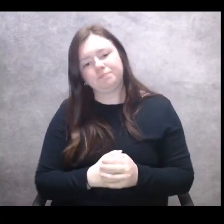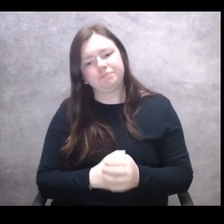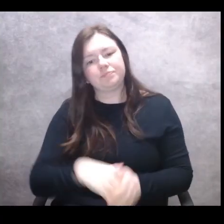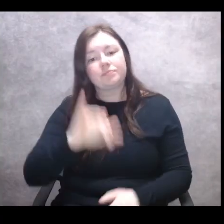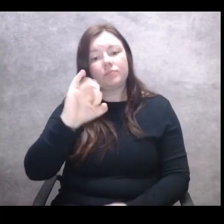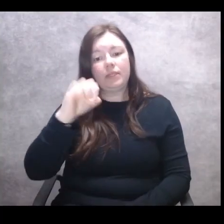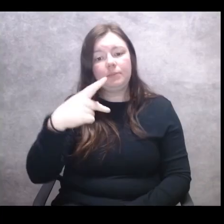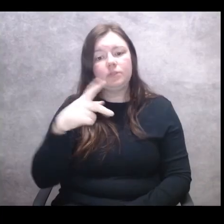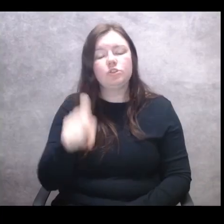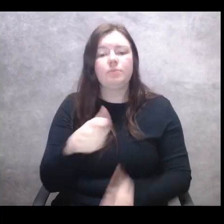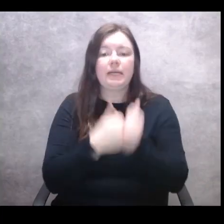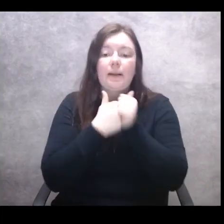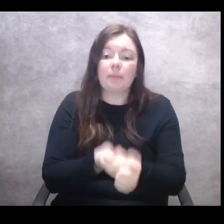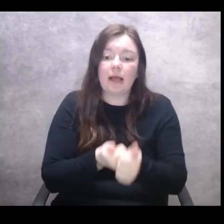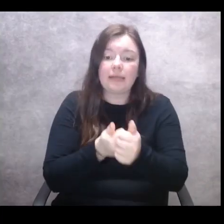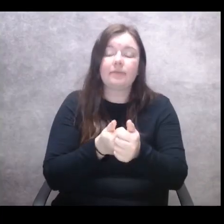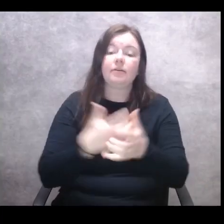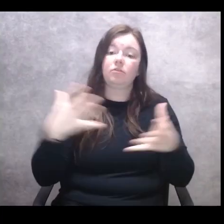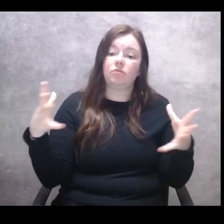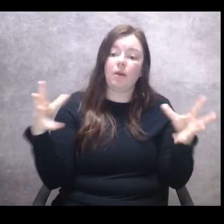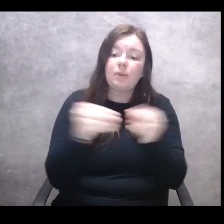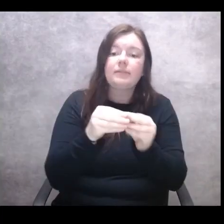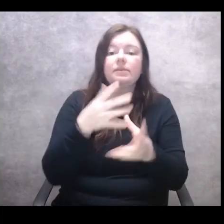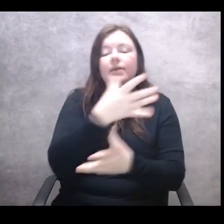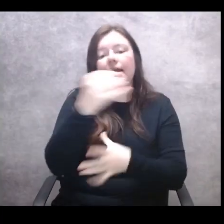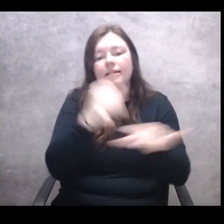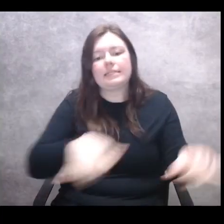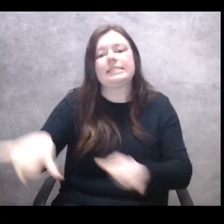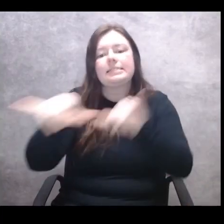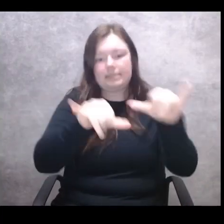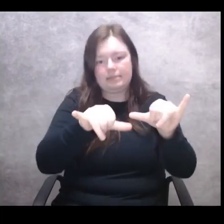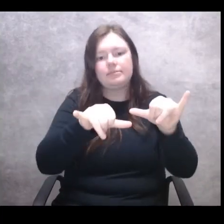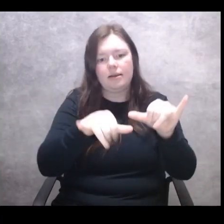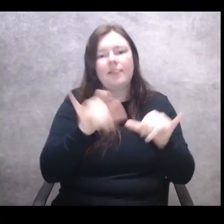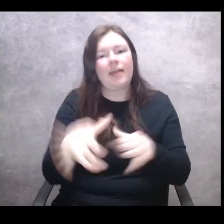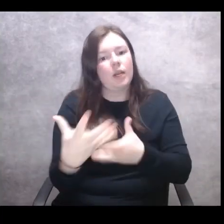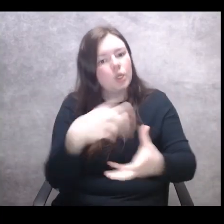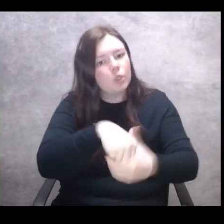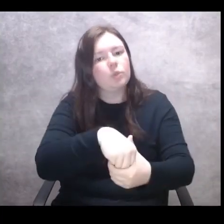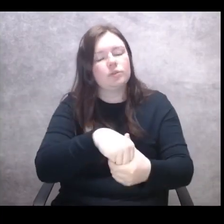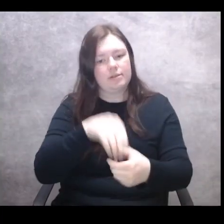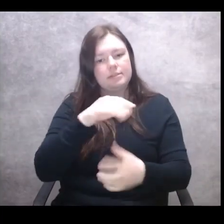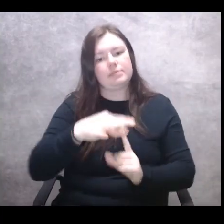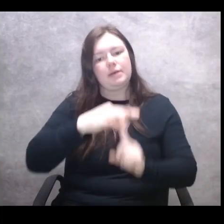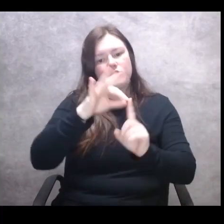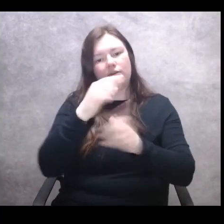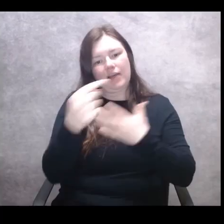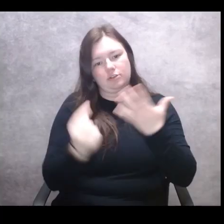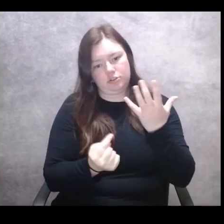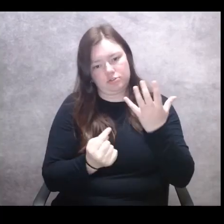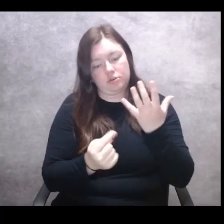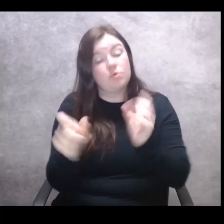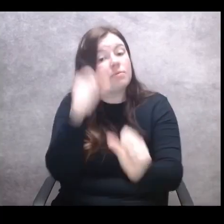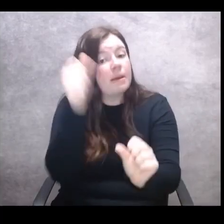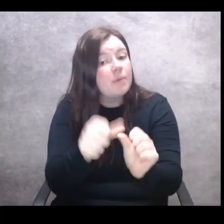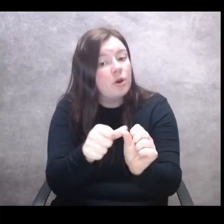IEP should be compliant, comprehensive, and consistent throughout, which includes the special